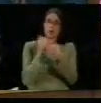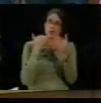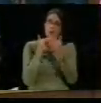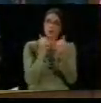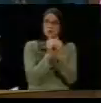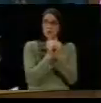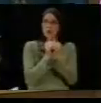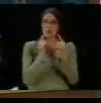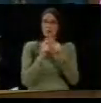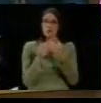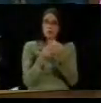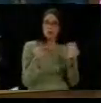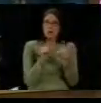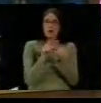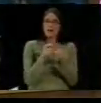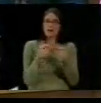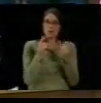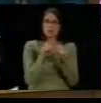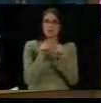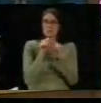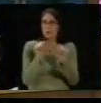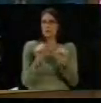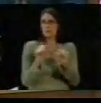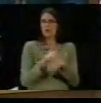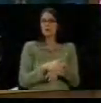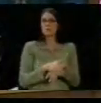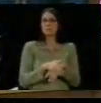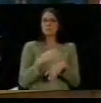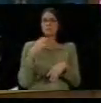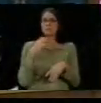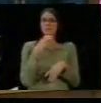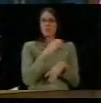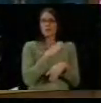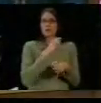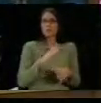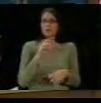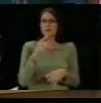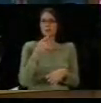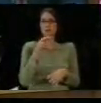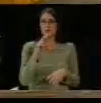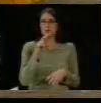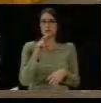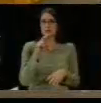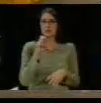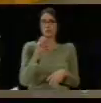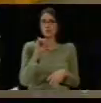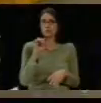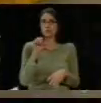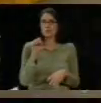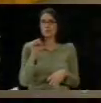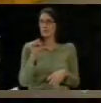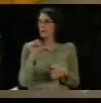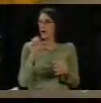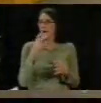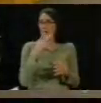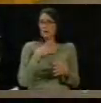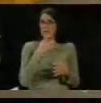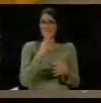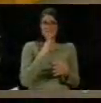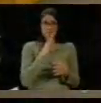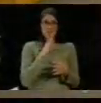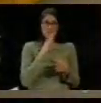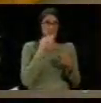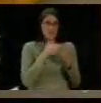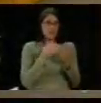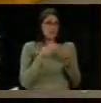as quickly as possible. Okay, Commissioner Grease? I'm going to speak to this motion. I'd like to speak if this,